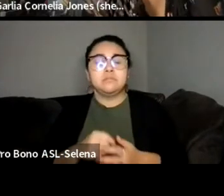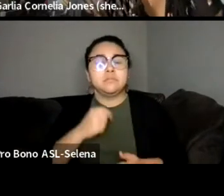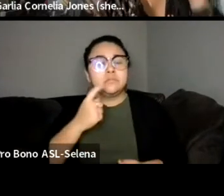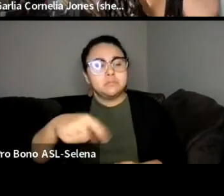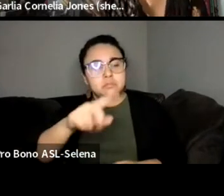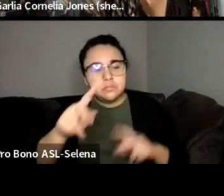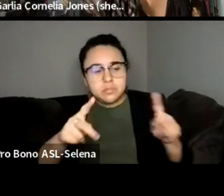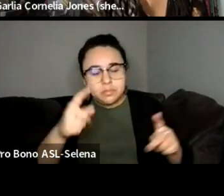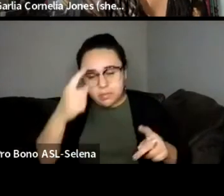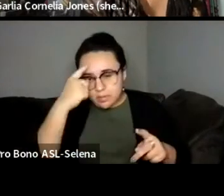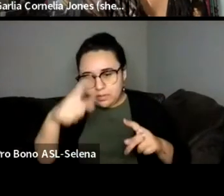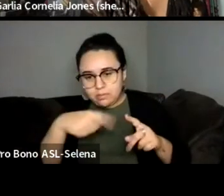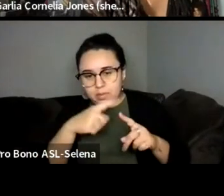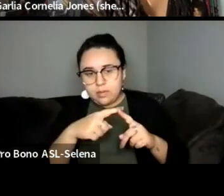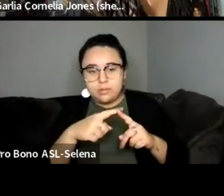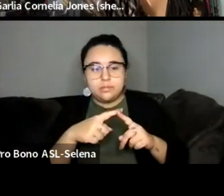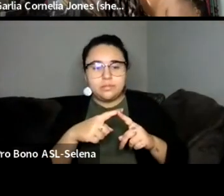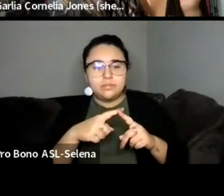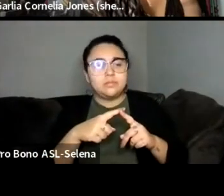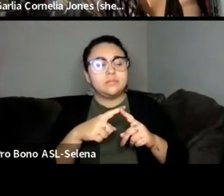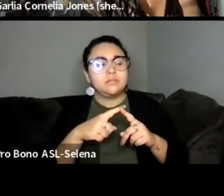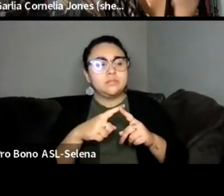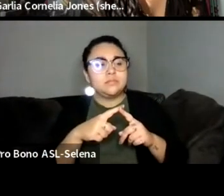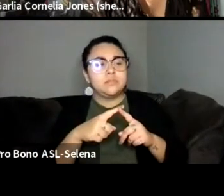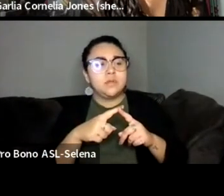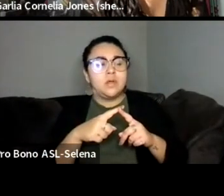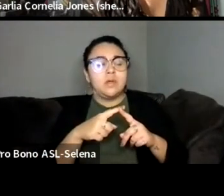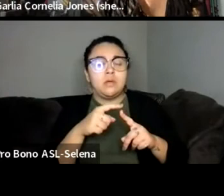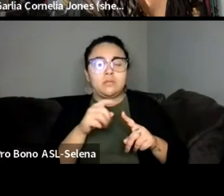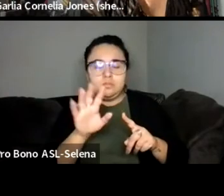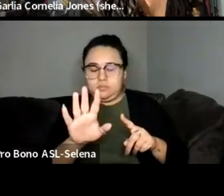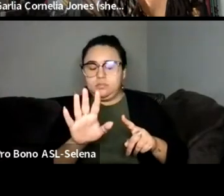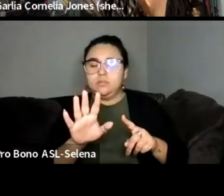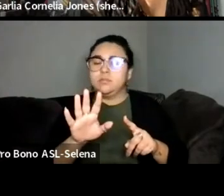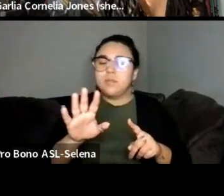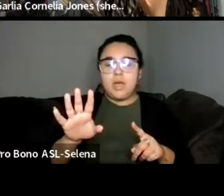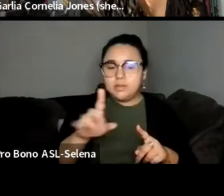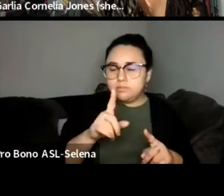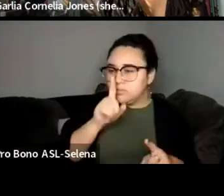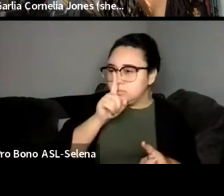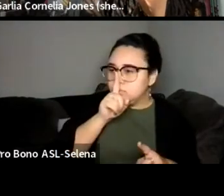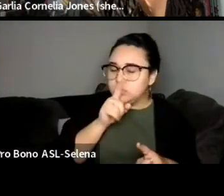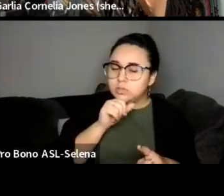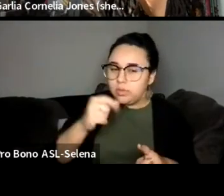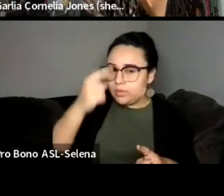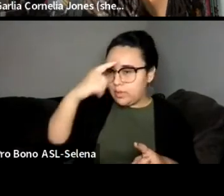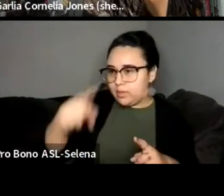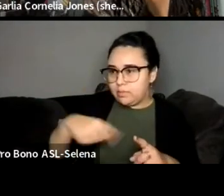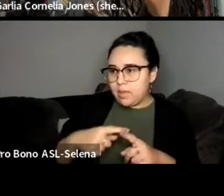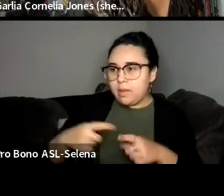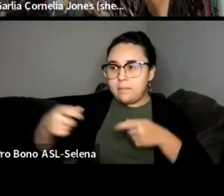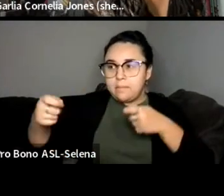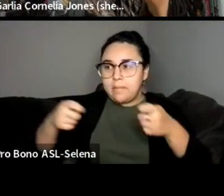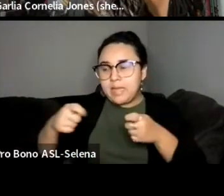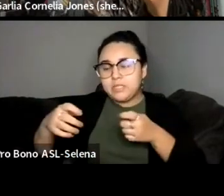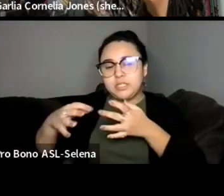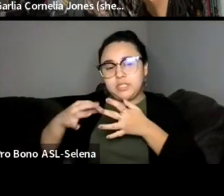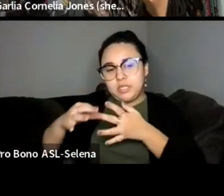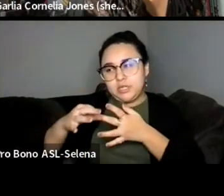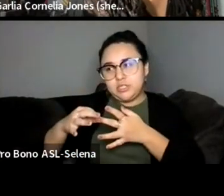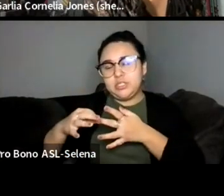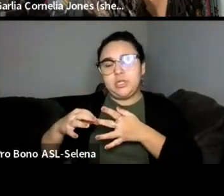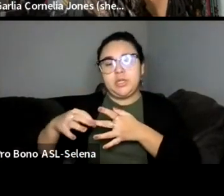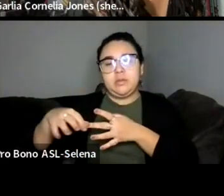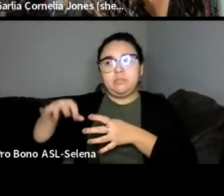know, don't think about managing at job. Don't think about your administrative job or your management job or your leadership job. Think